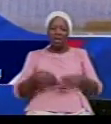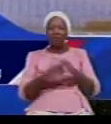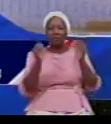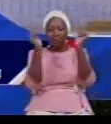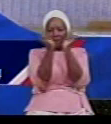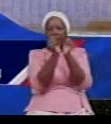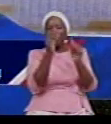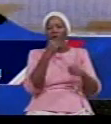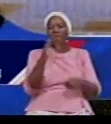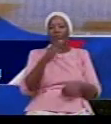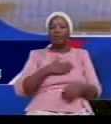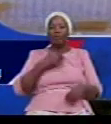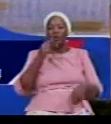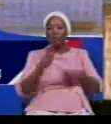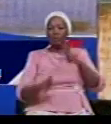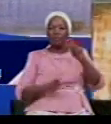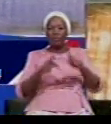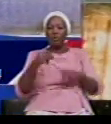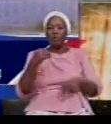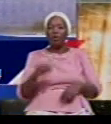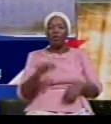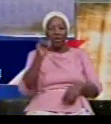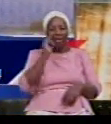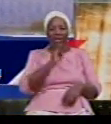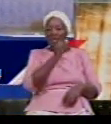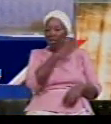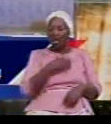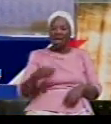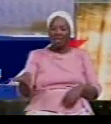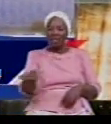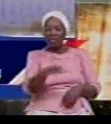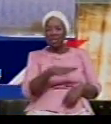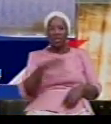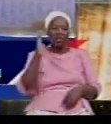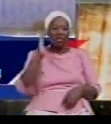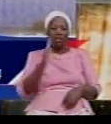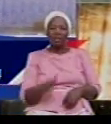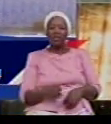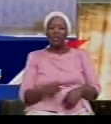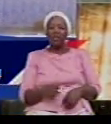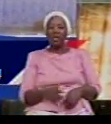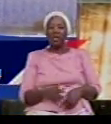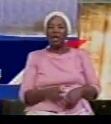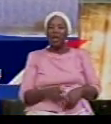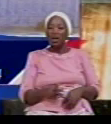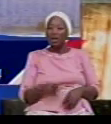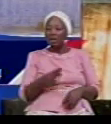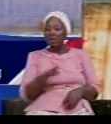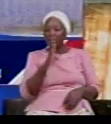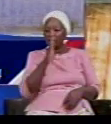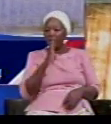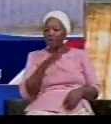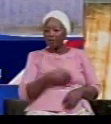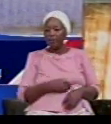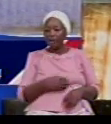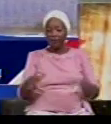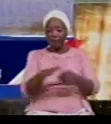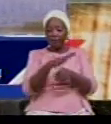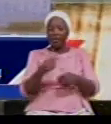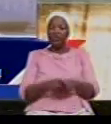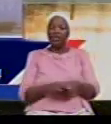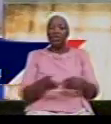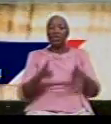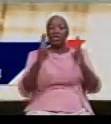of my people of Israel, and they shall build the waste cities and